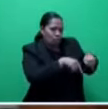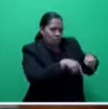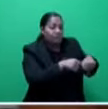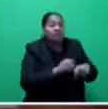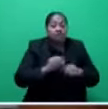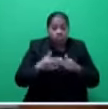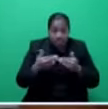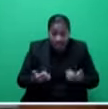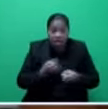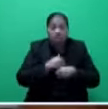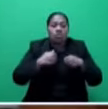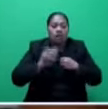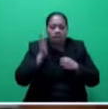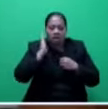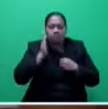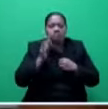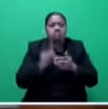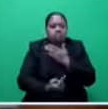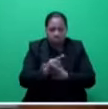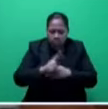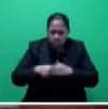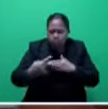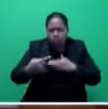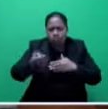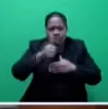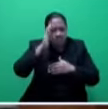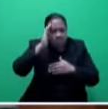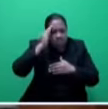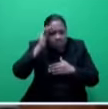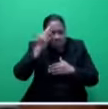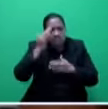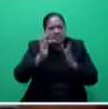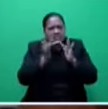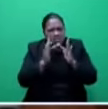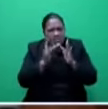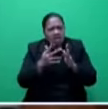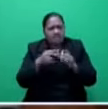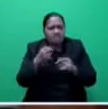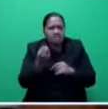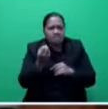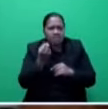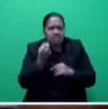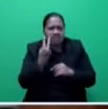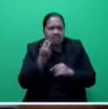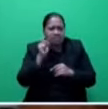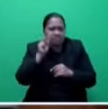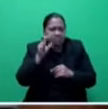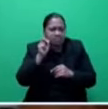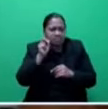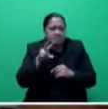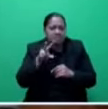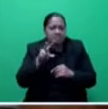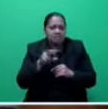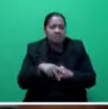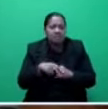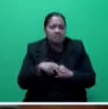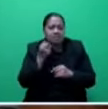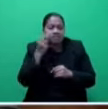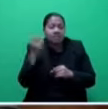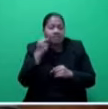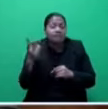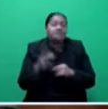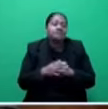our schools continue to use Facebook, email, Viber, and Google Drive to upload such worksheets, which are available to our